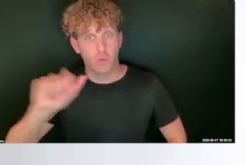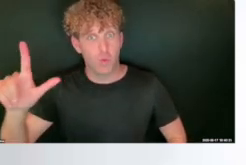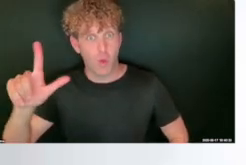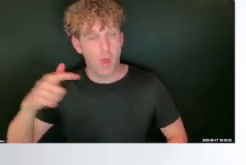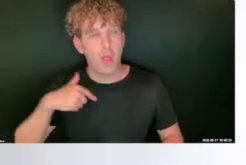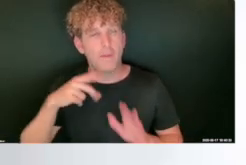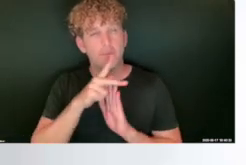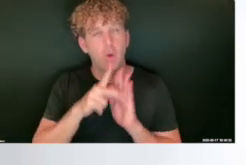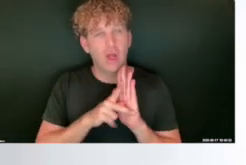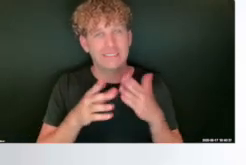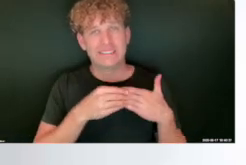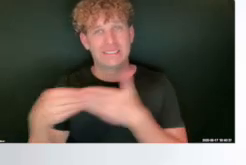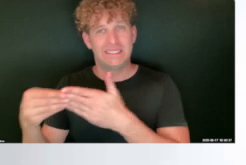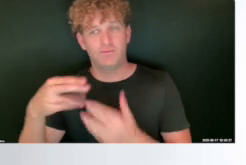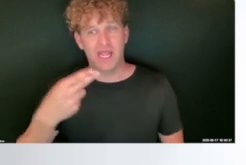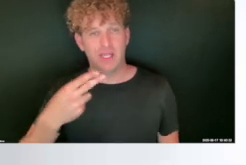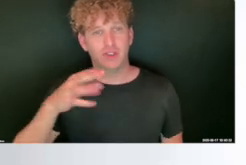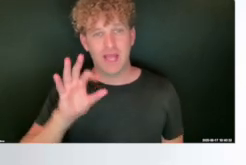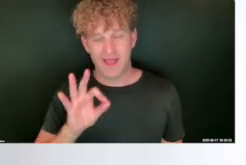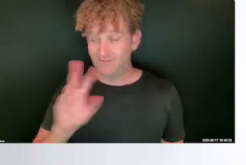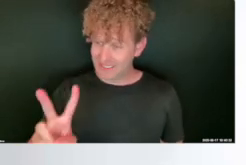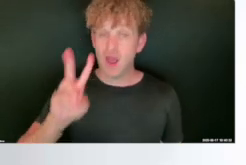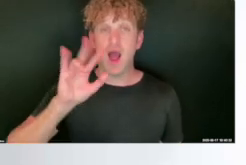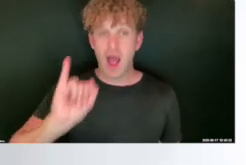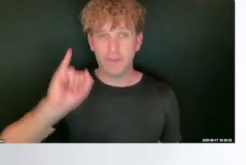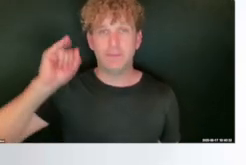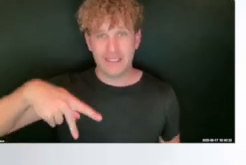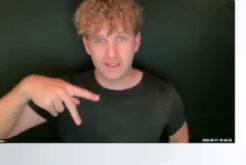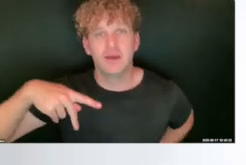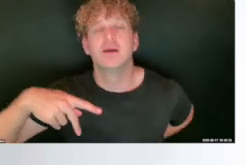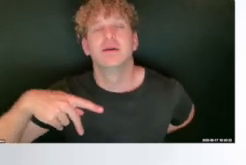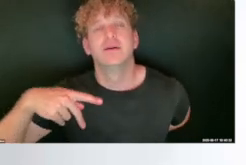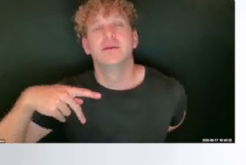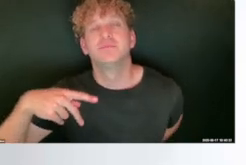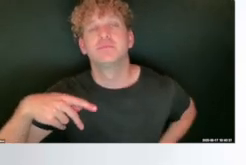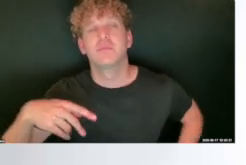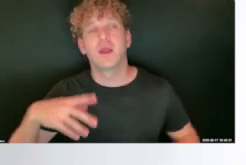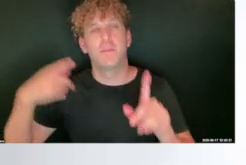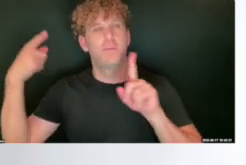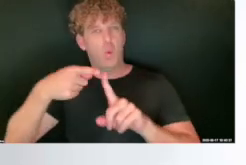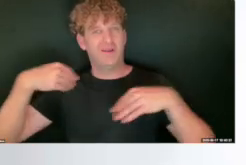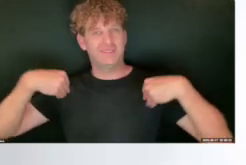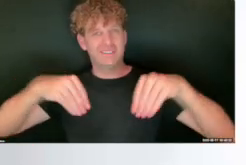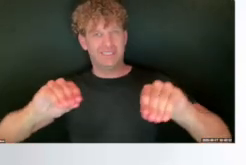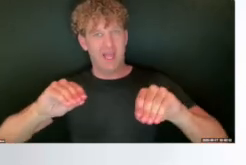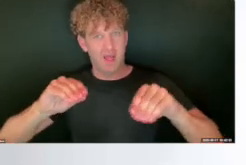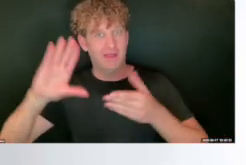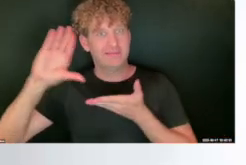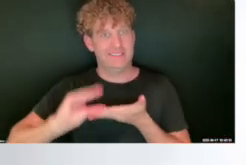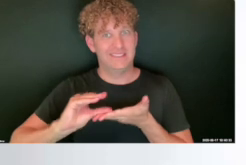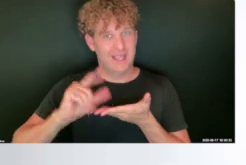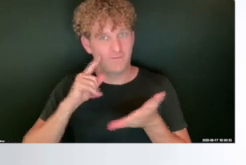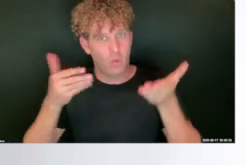allocated to date. But the main point of us presenting today is to kind of talk about our recent implementation work